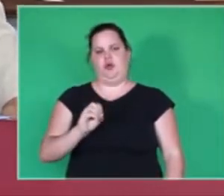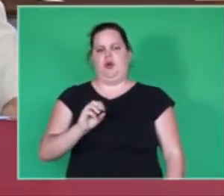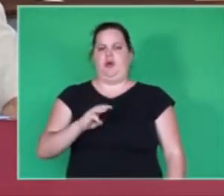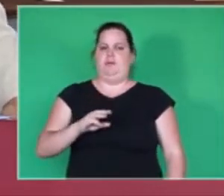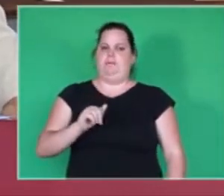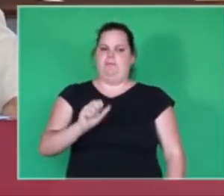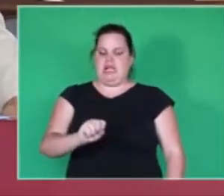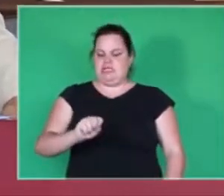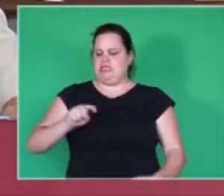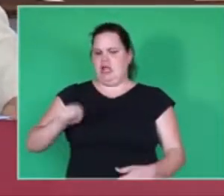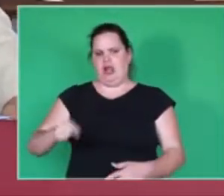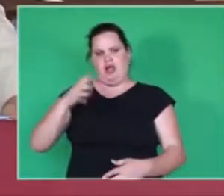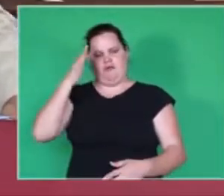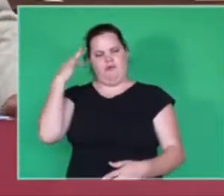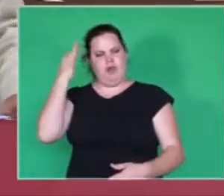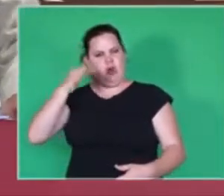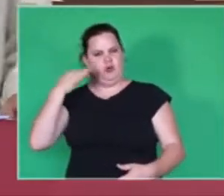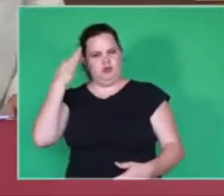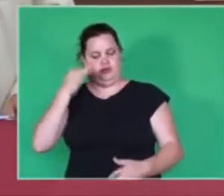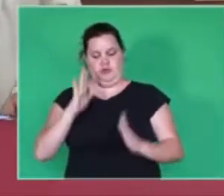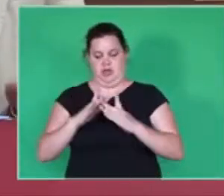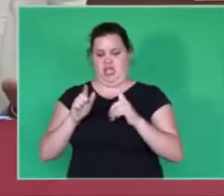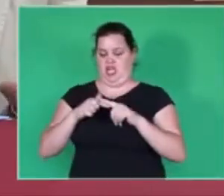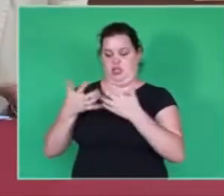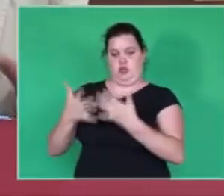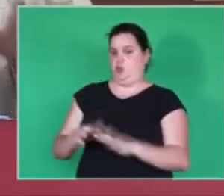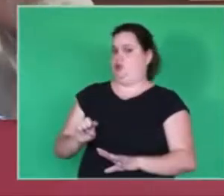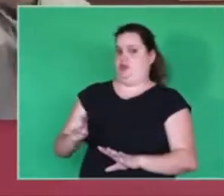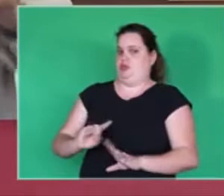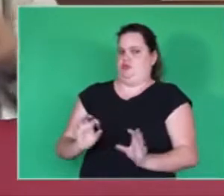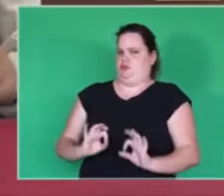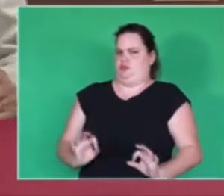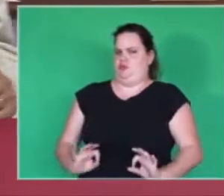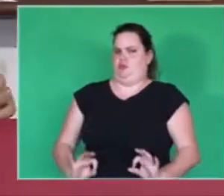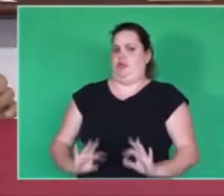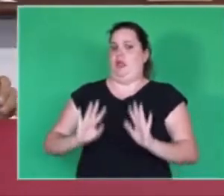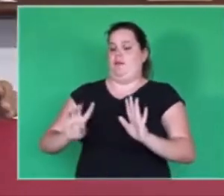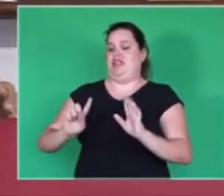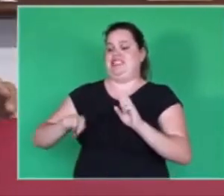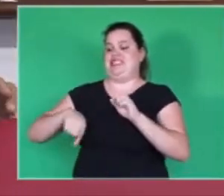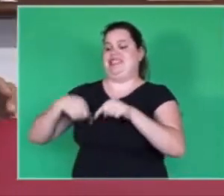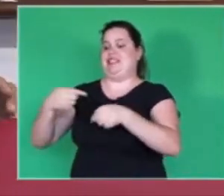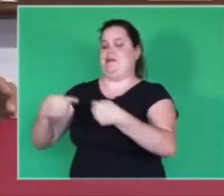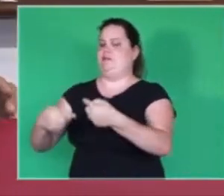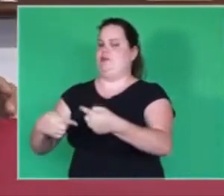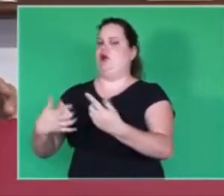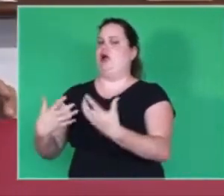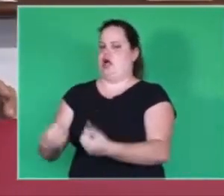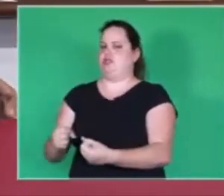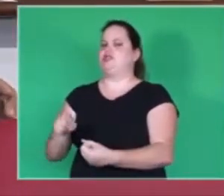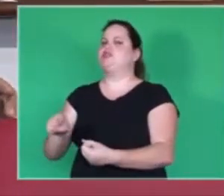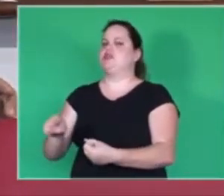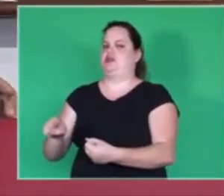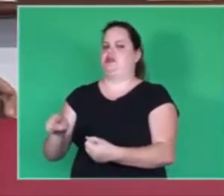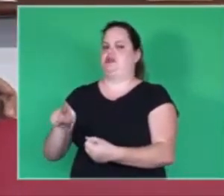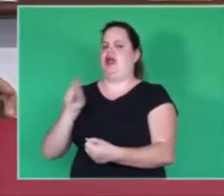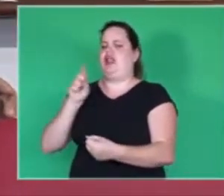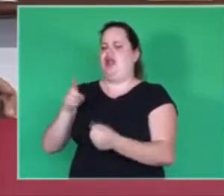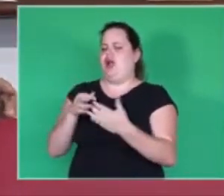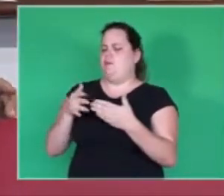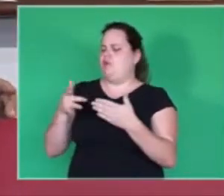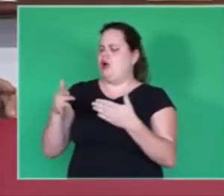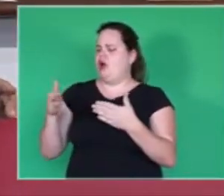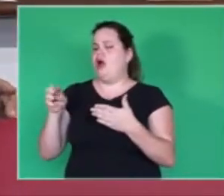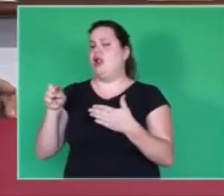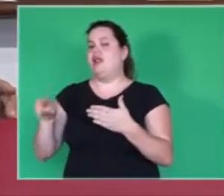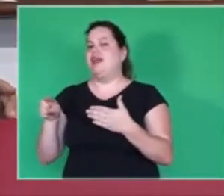philosopher whom the church rejected at the beginning. Then he would be accepted